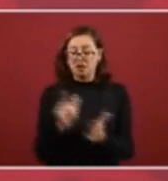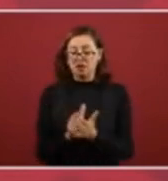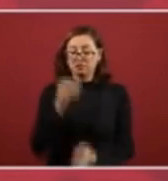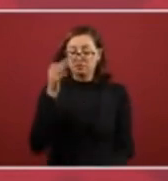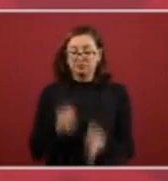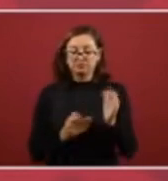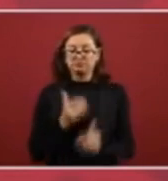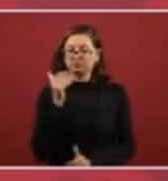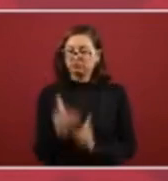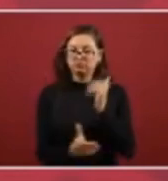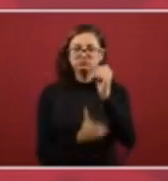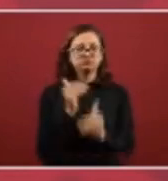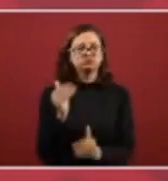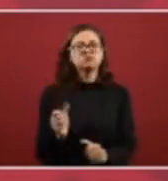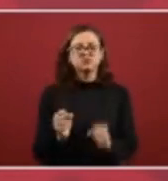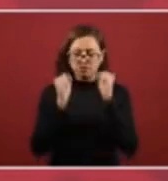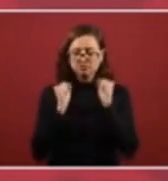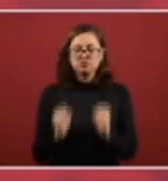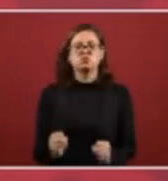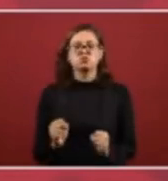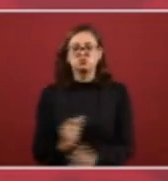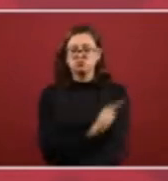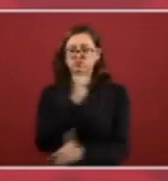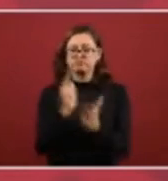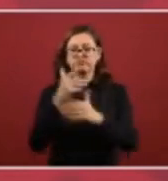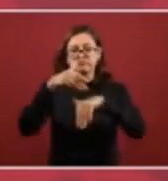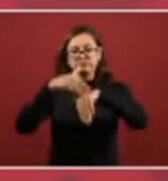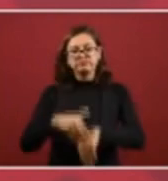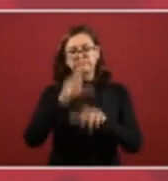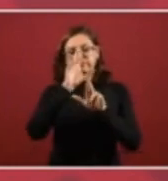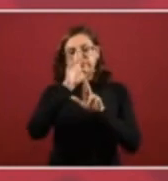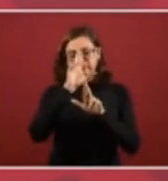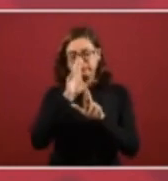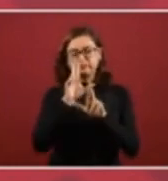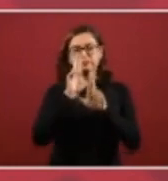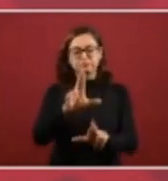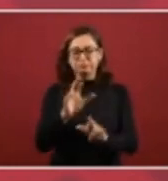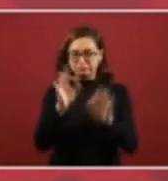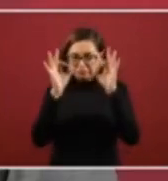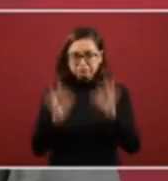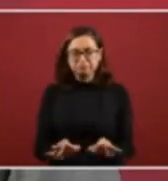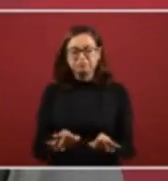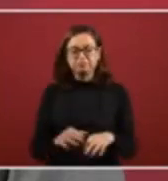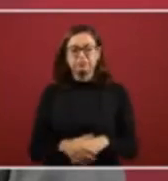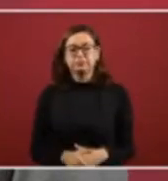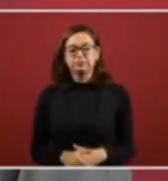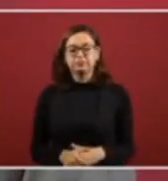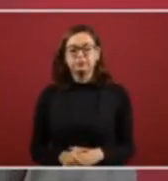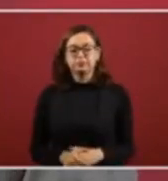Auténtico estado de derecho. Authentic state of right, nada correctness. De,